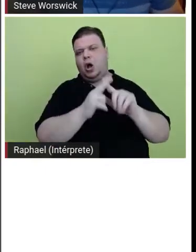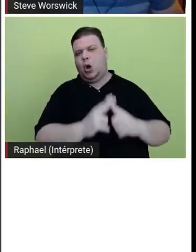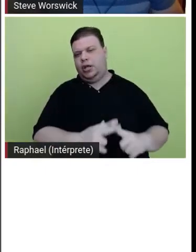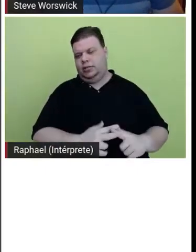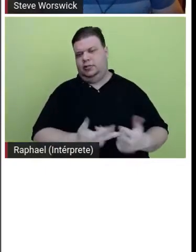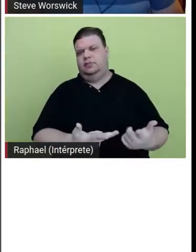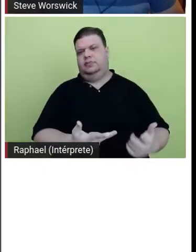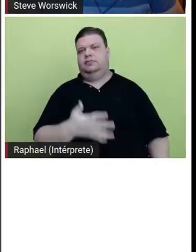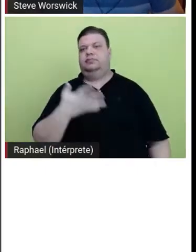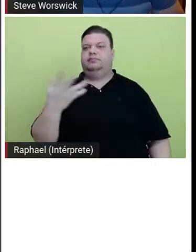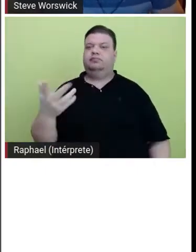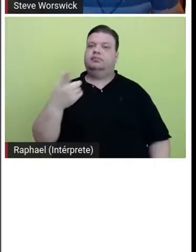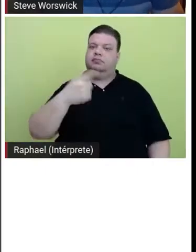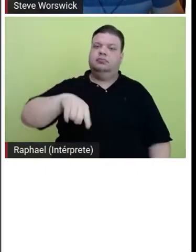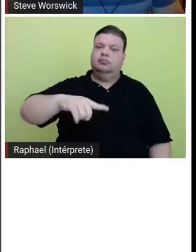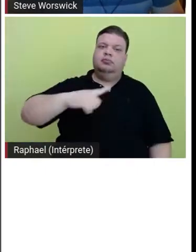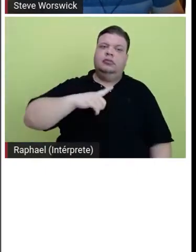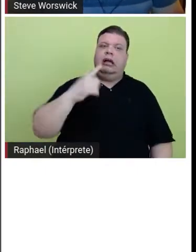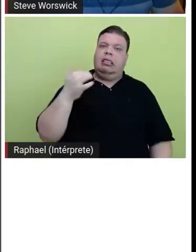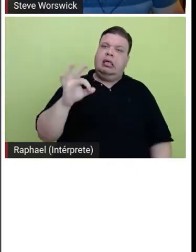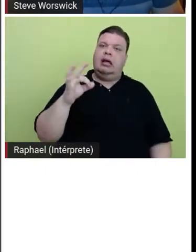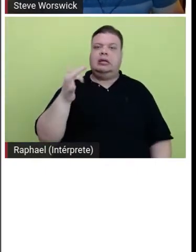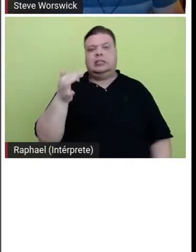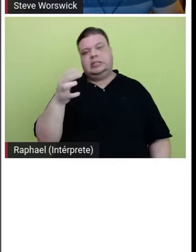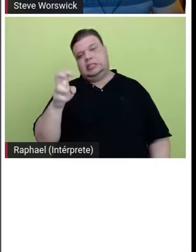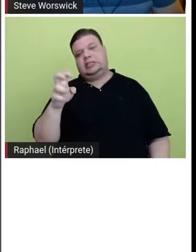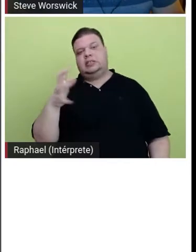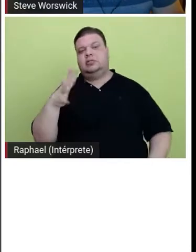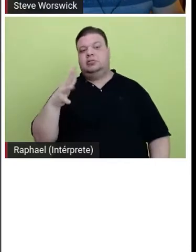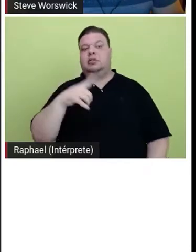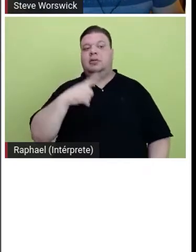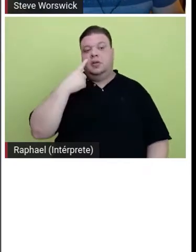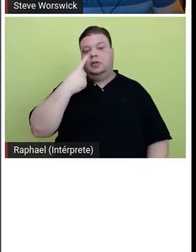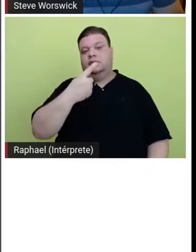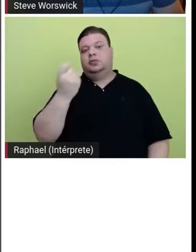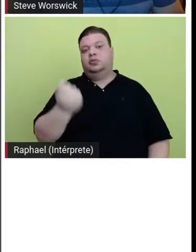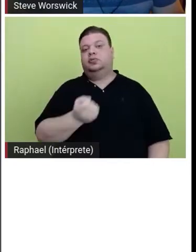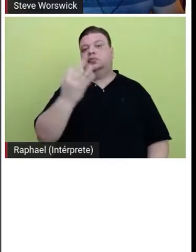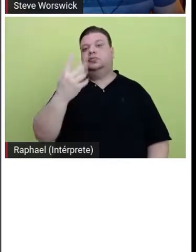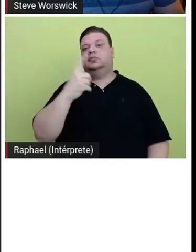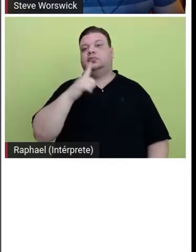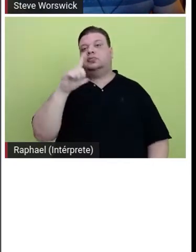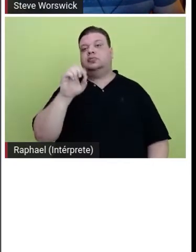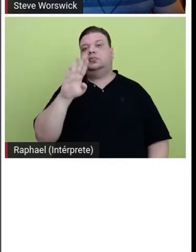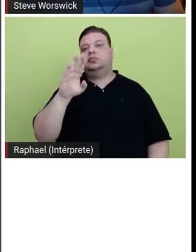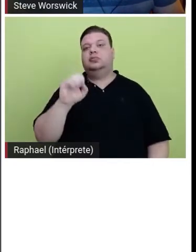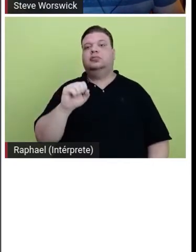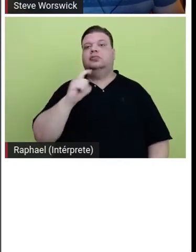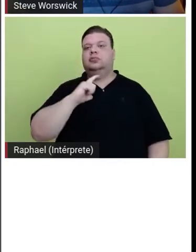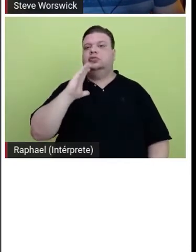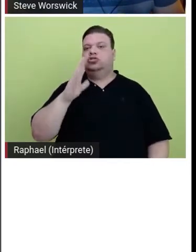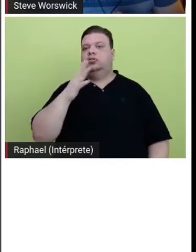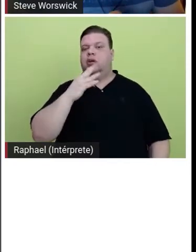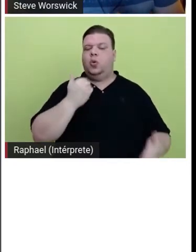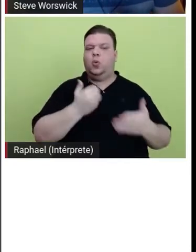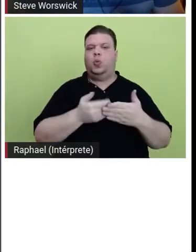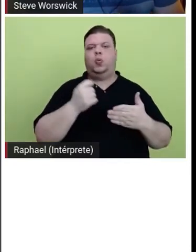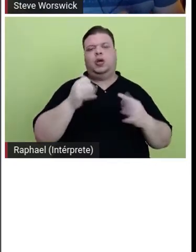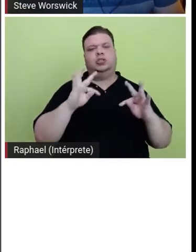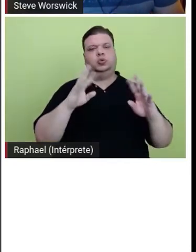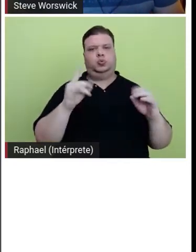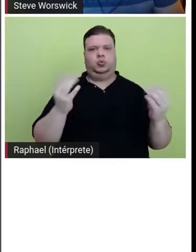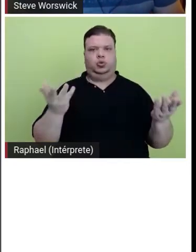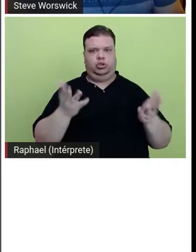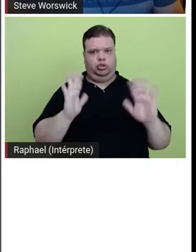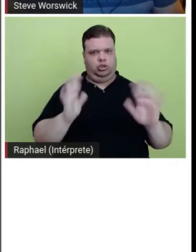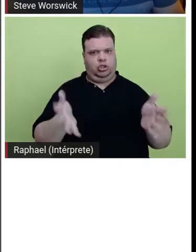handle common sense questions. So there's just a few examples there about animals. Now, I could create